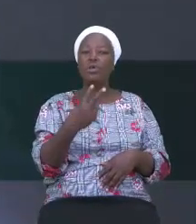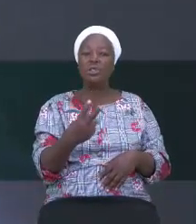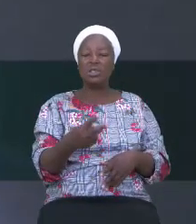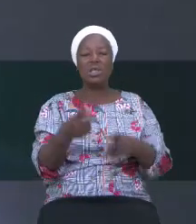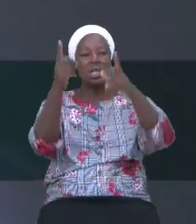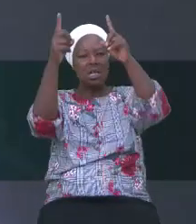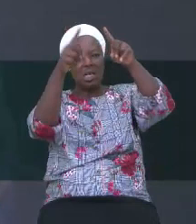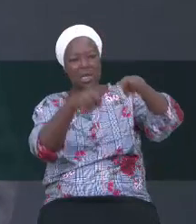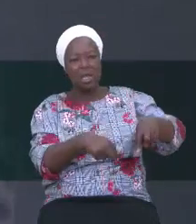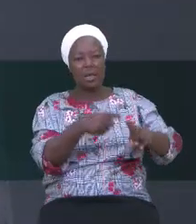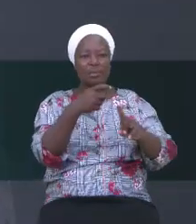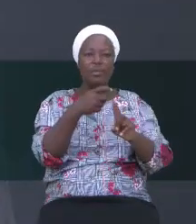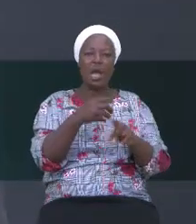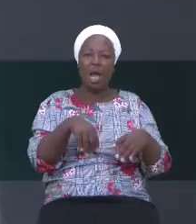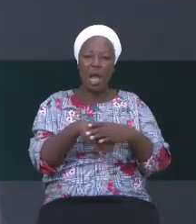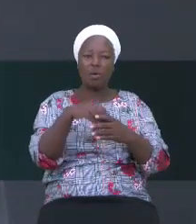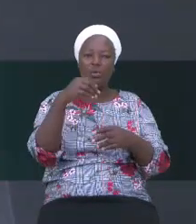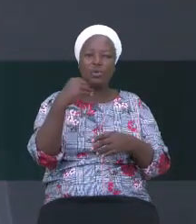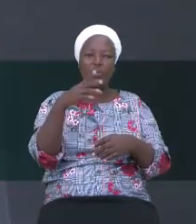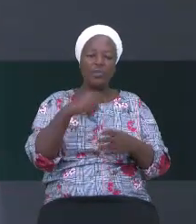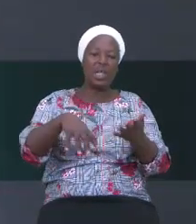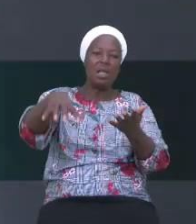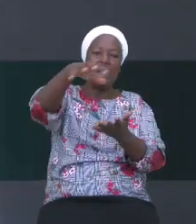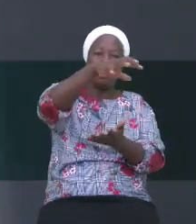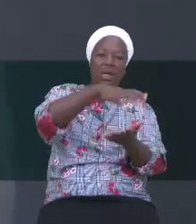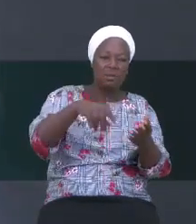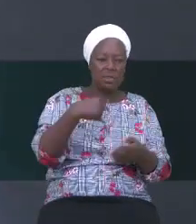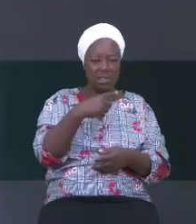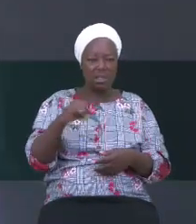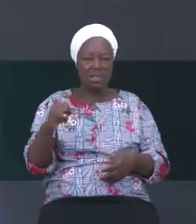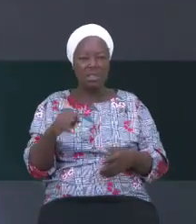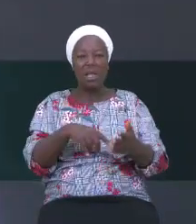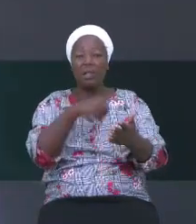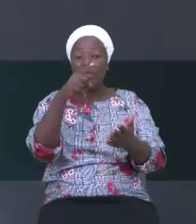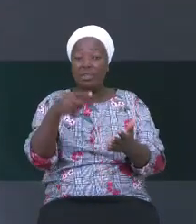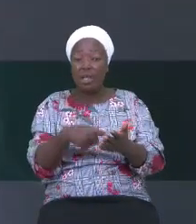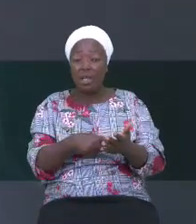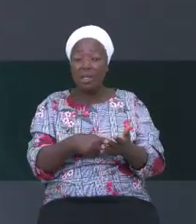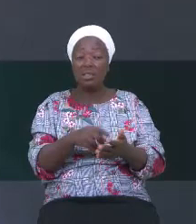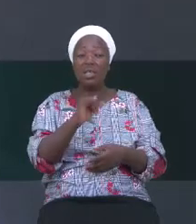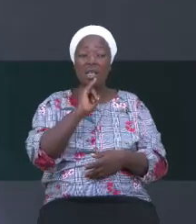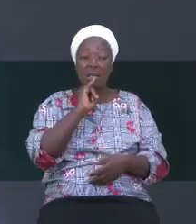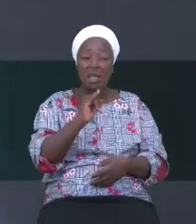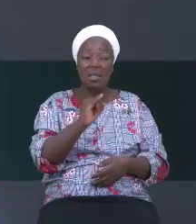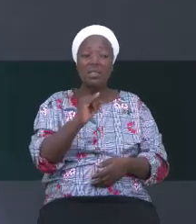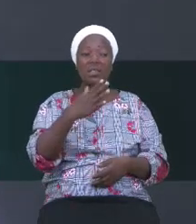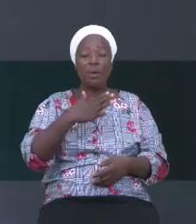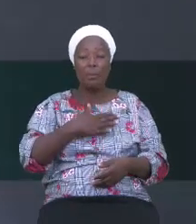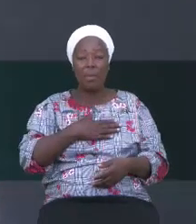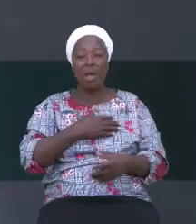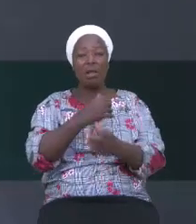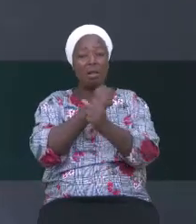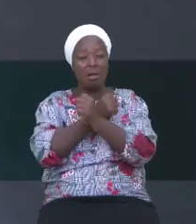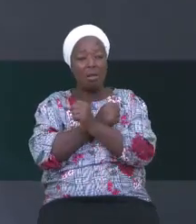voice came out of the cloud saying, this is my